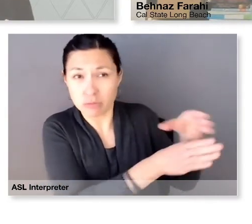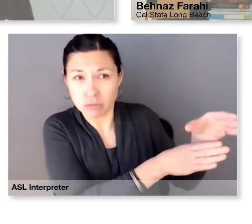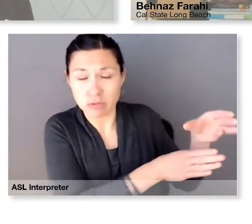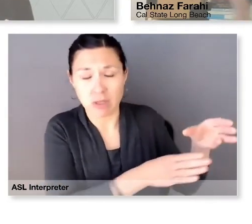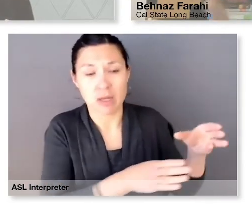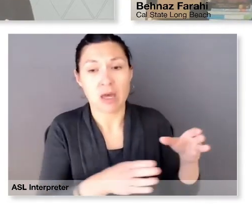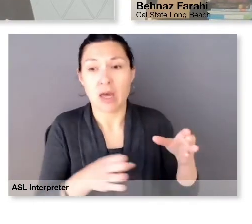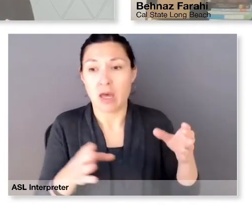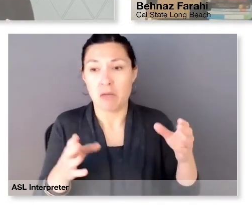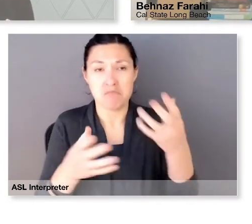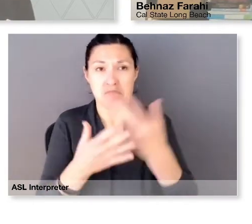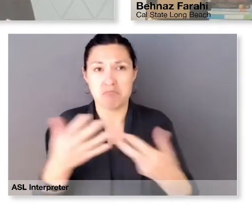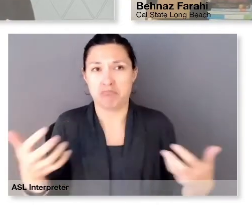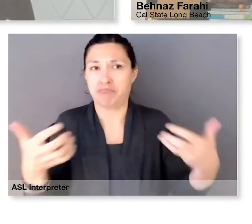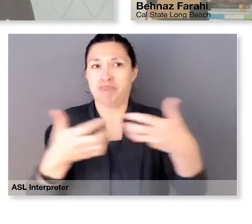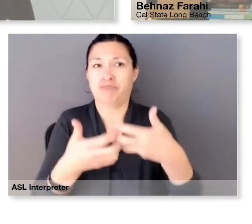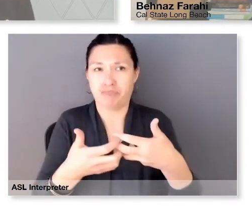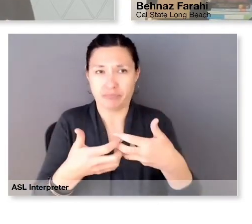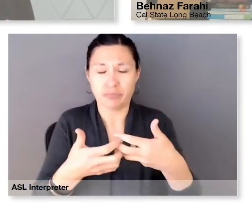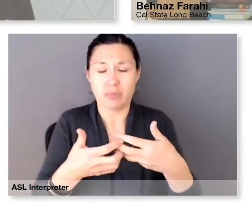together in order to empower